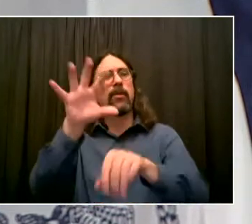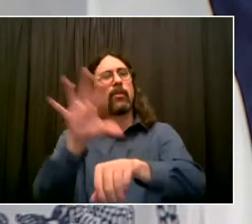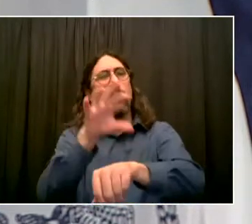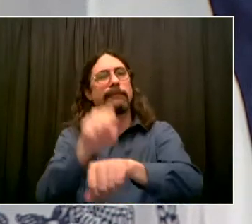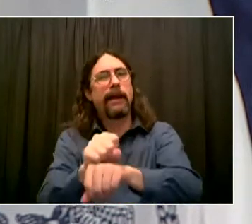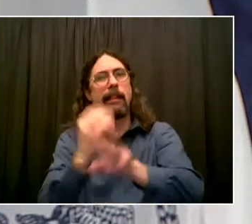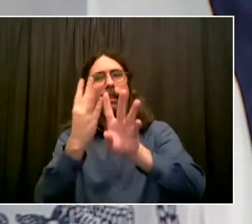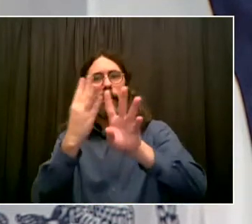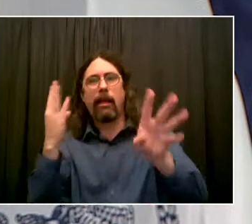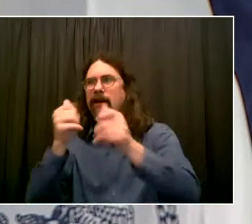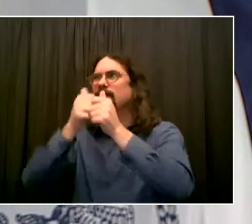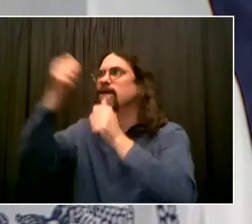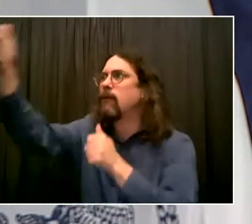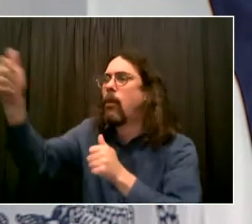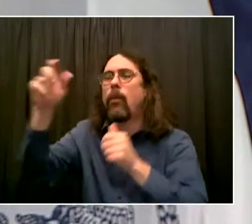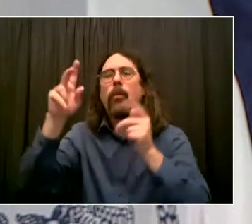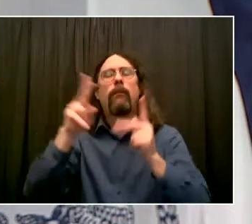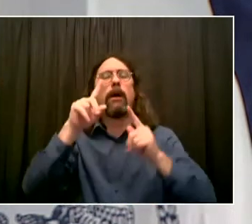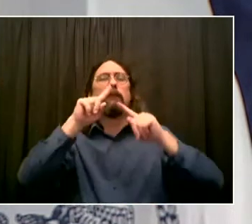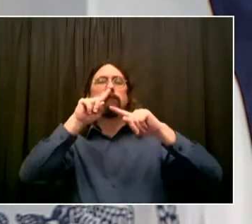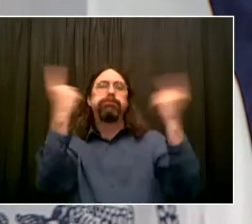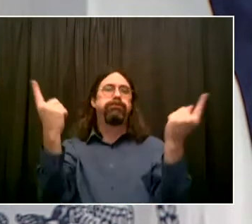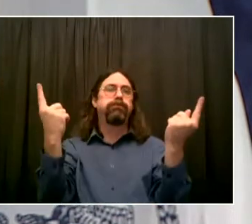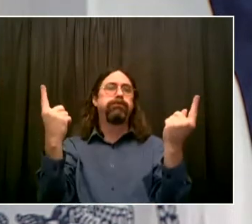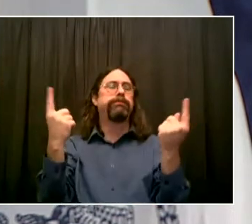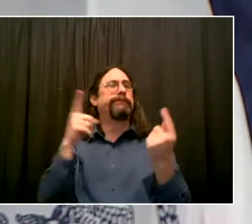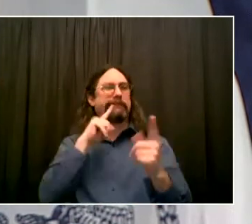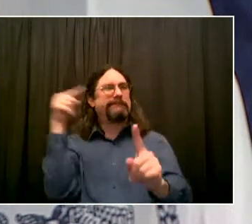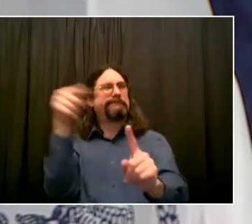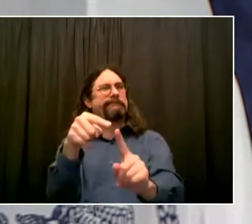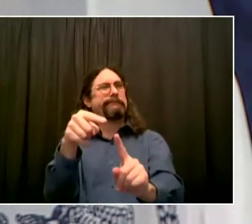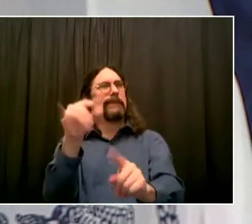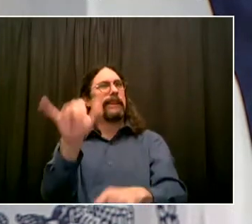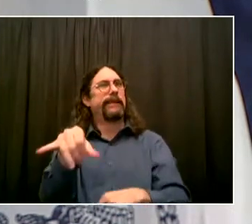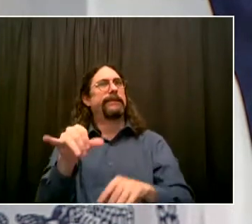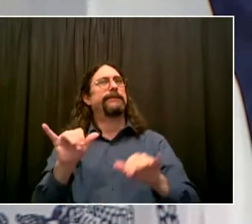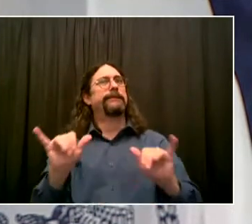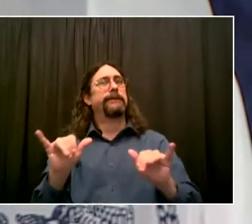between beating COVID and getting vaccinated. So the numbers are proving the point.